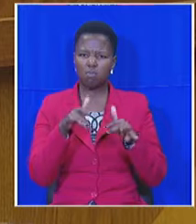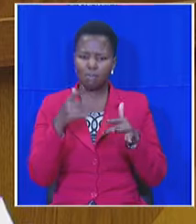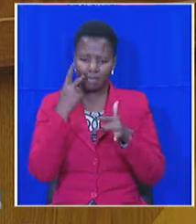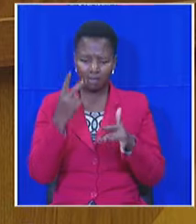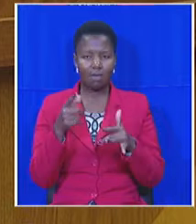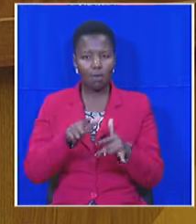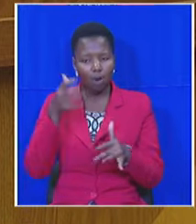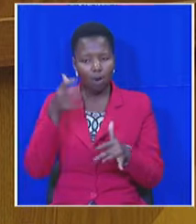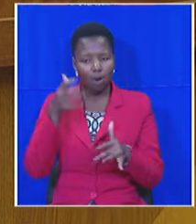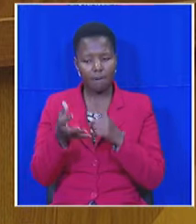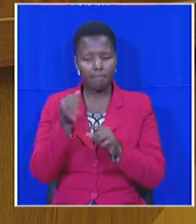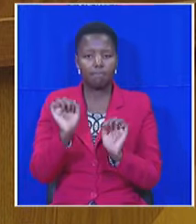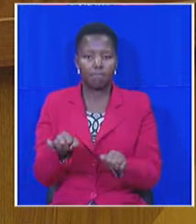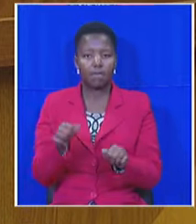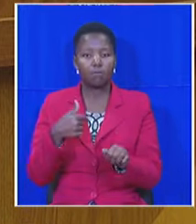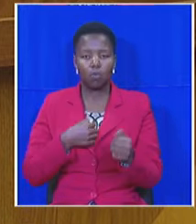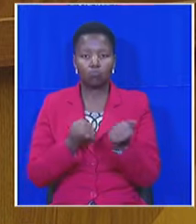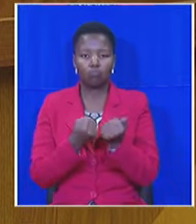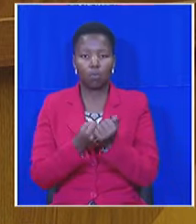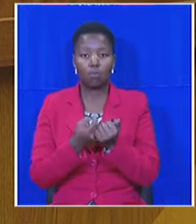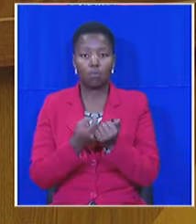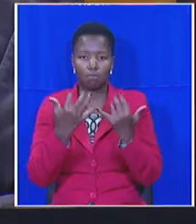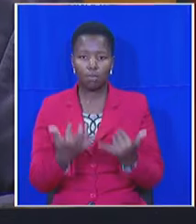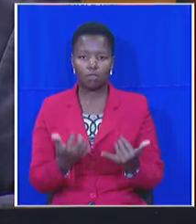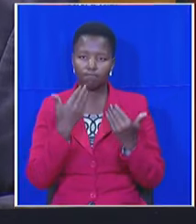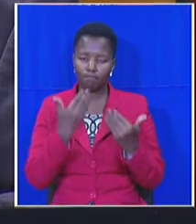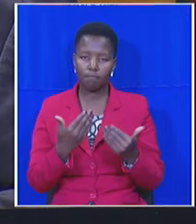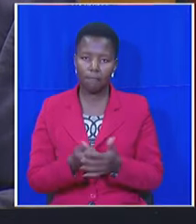be achieved. Therefore, we support this budget.